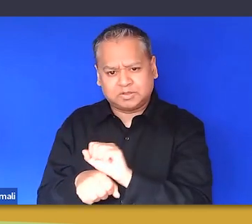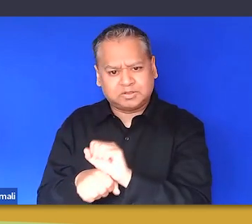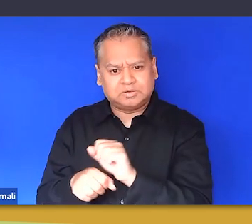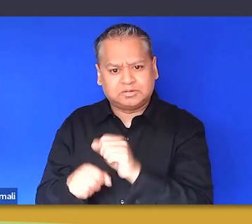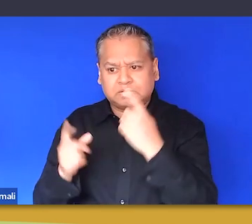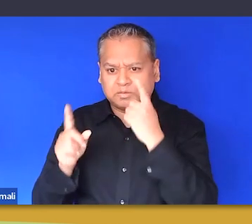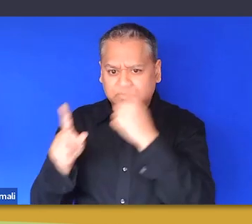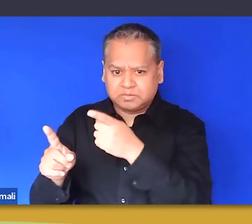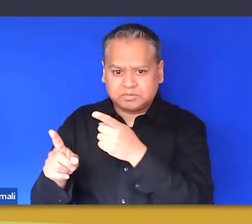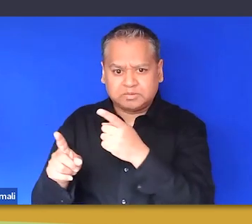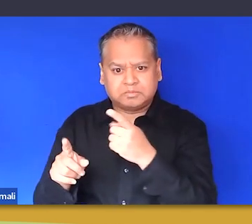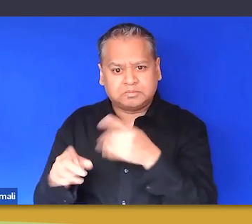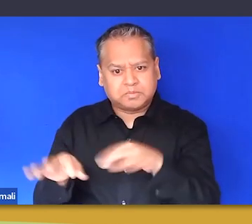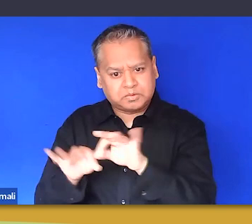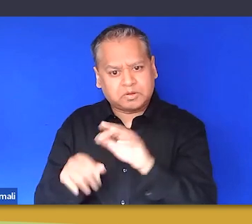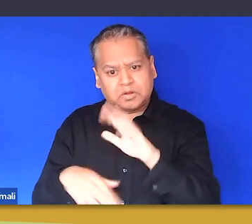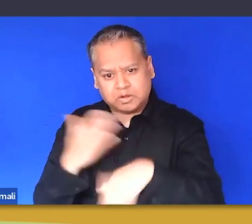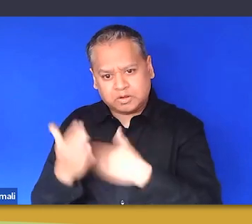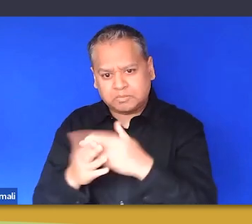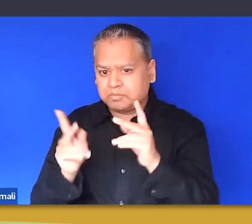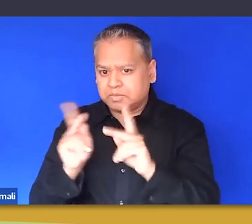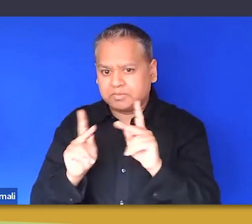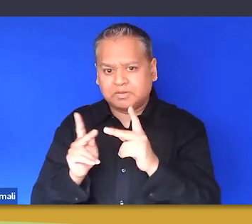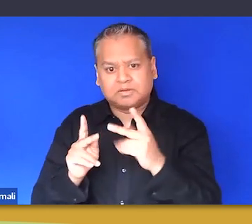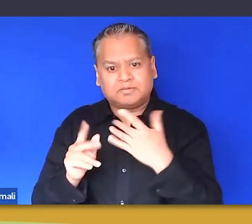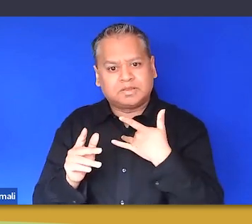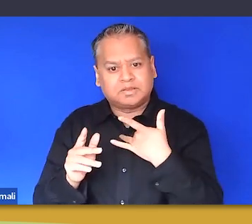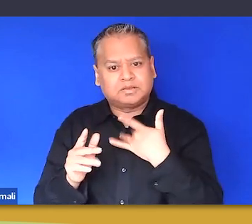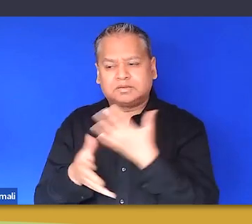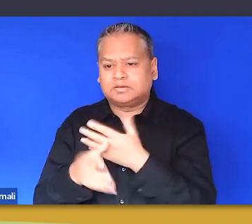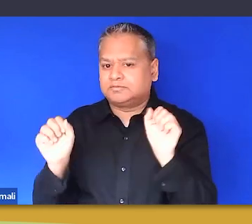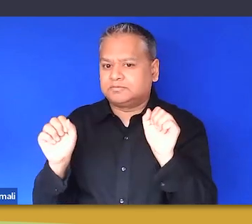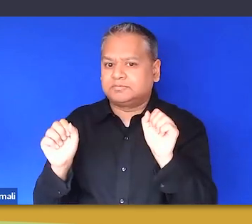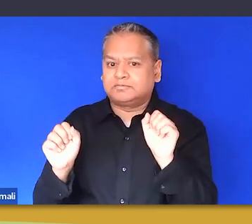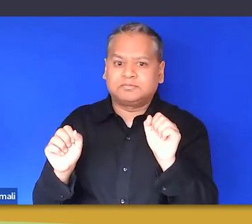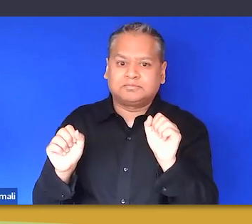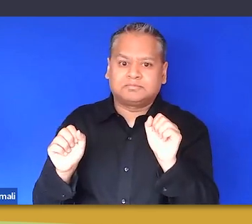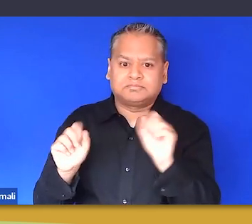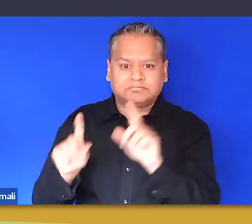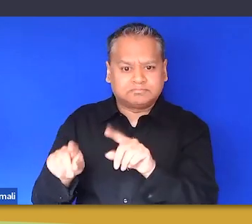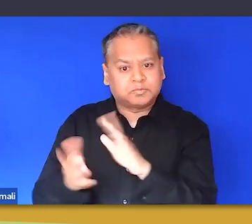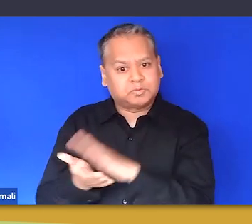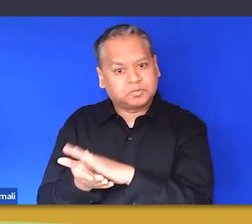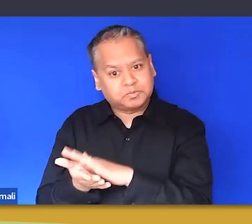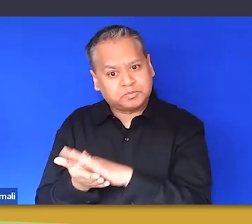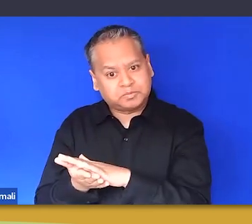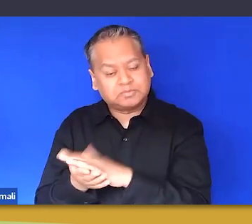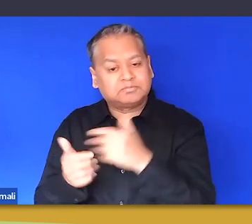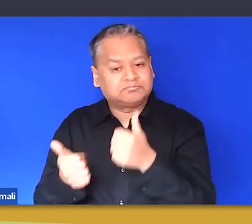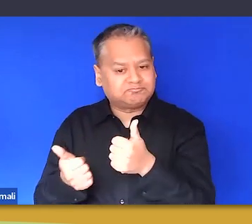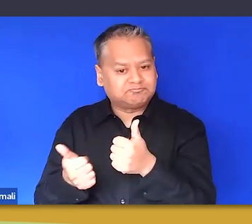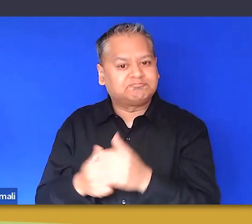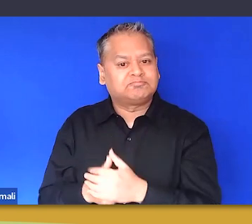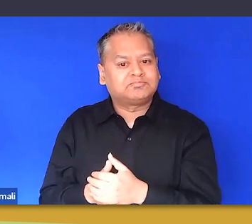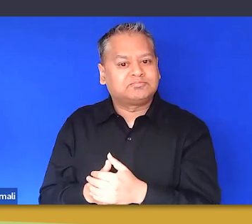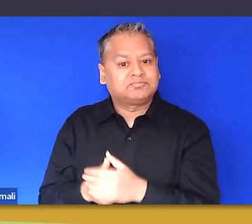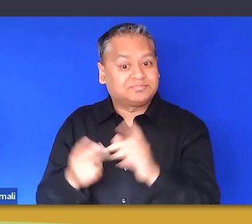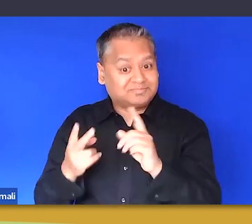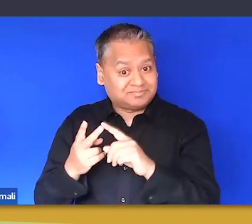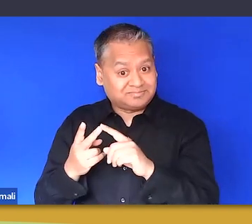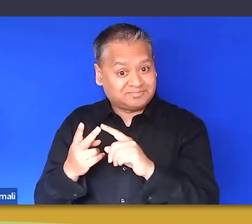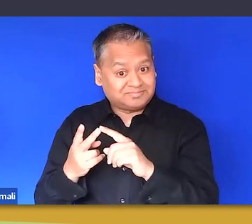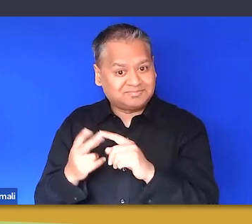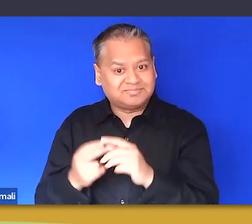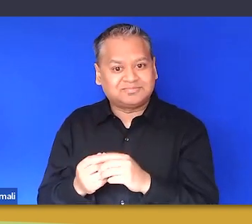life. And this year's Emerging Leader Award goes to Dr. Rahel